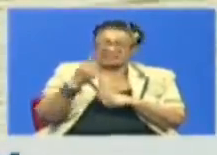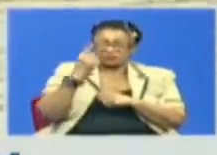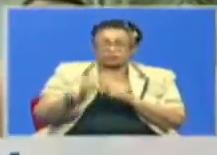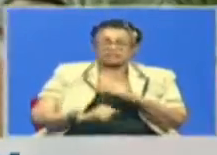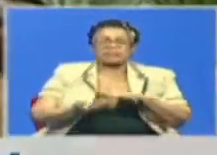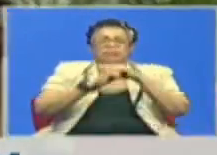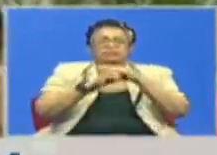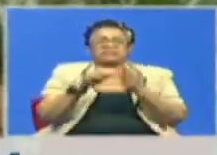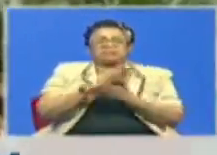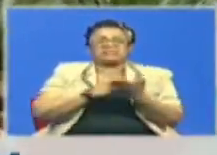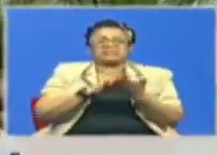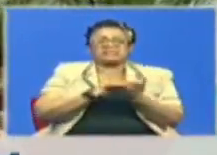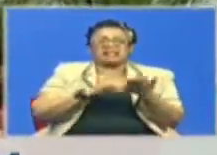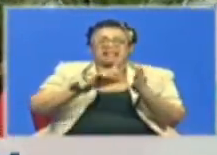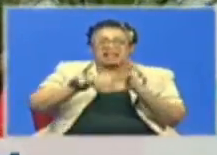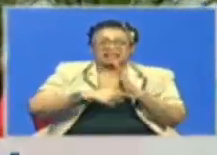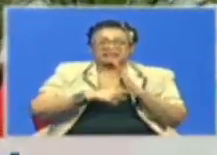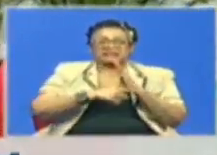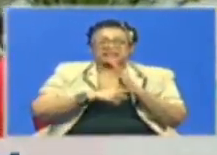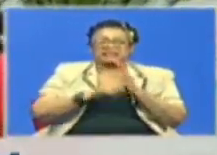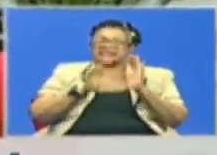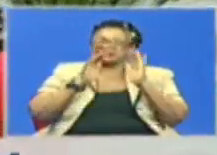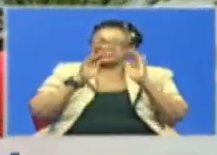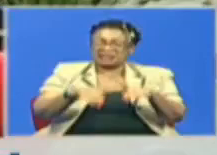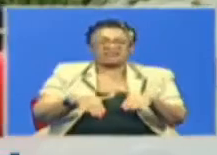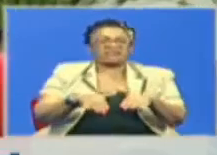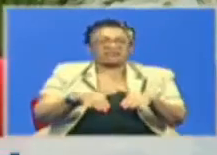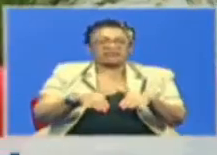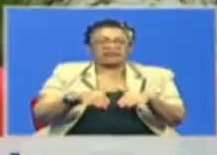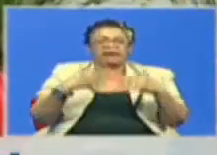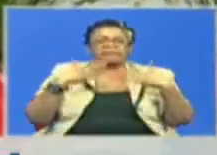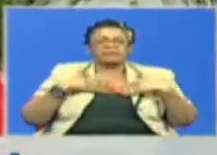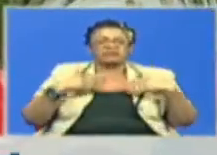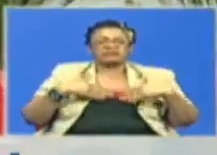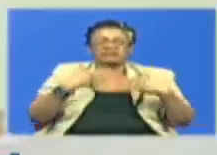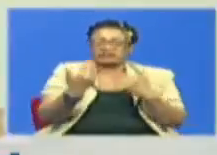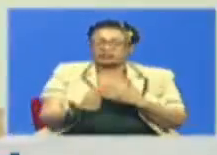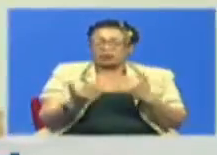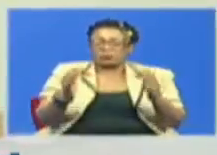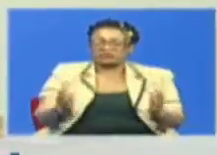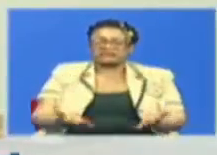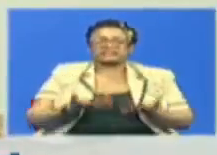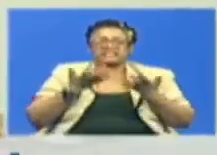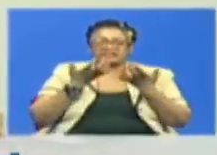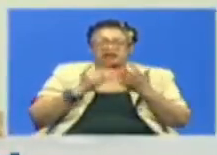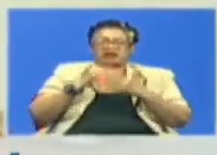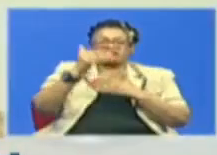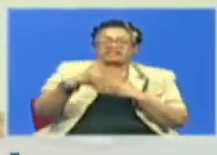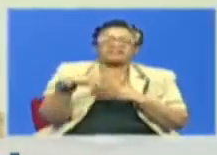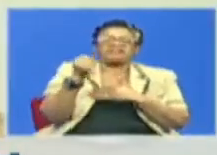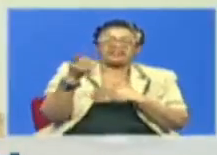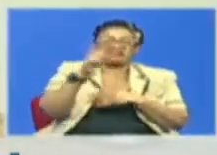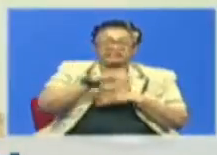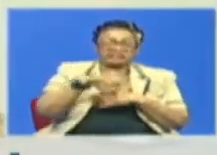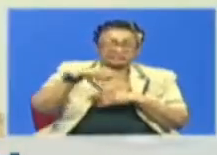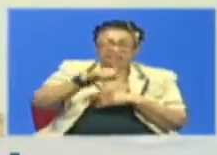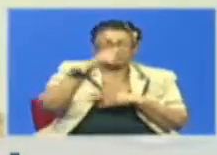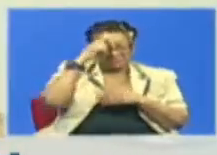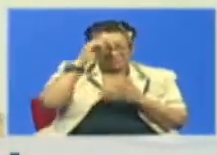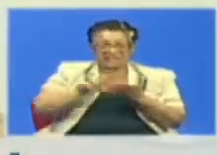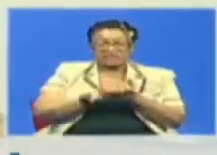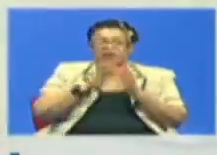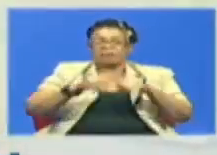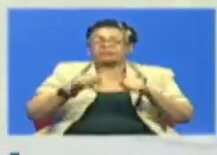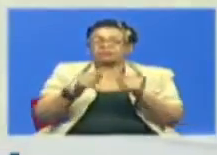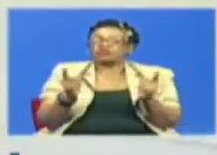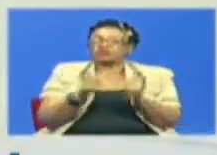but later he dived right in. The body of the child was retrieved after 5 days. Abud believes that it would have taken a